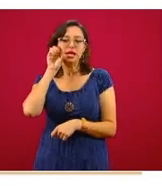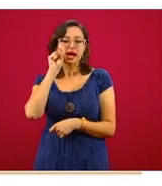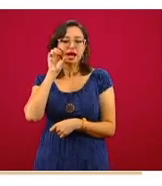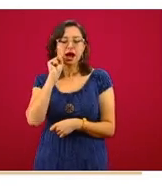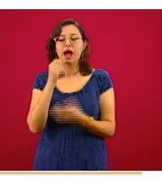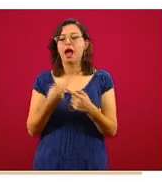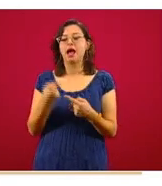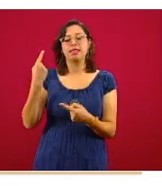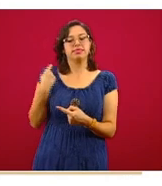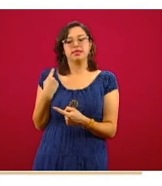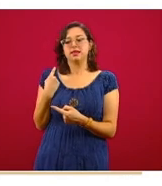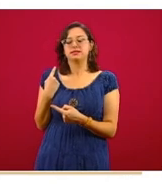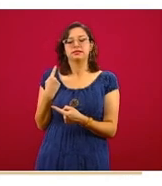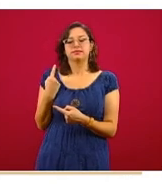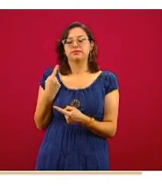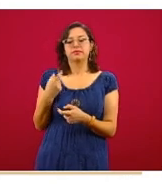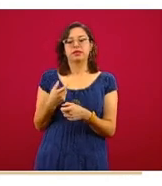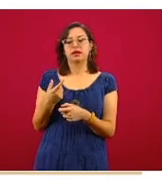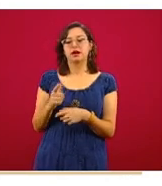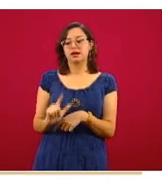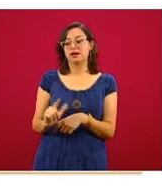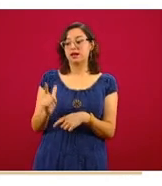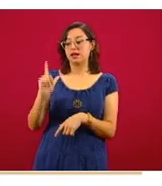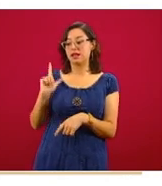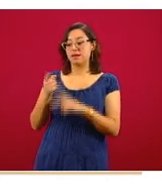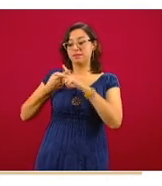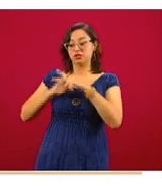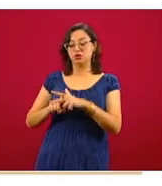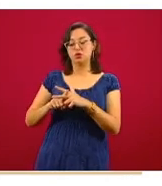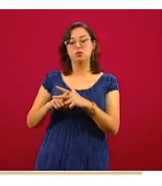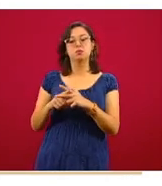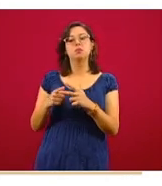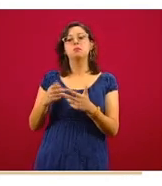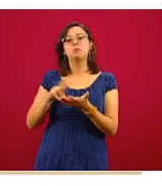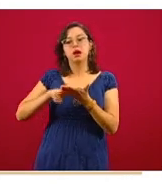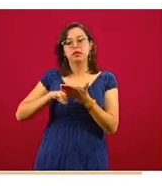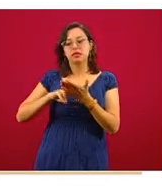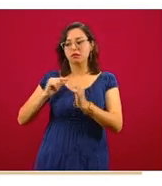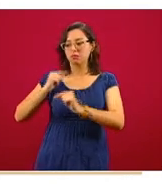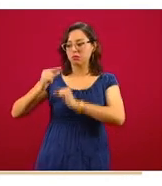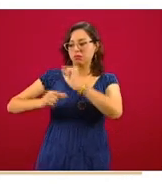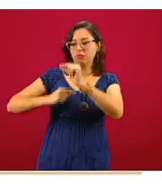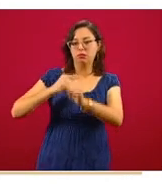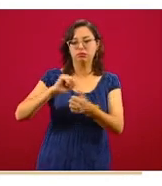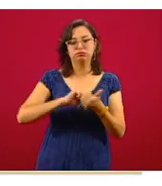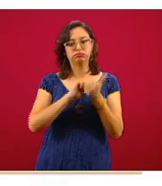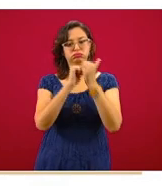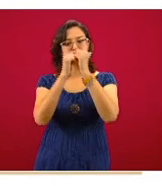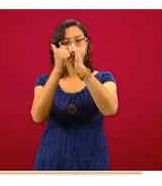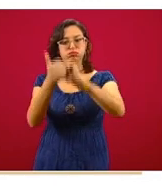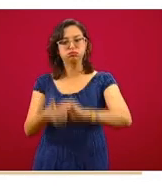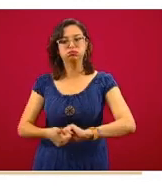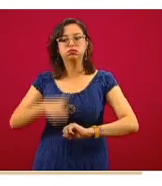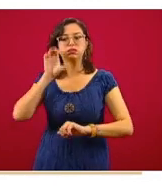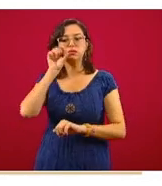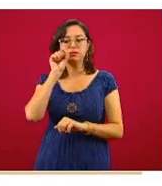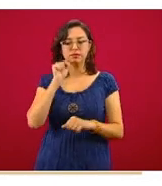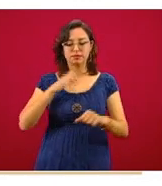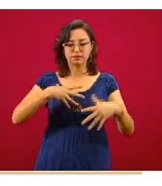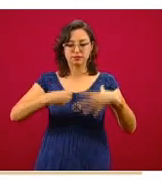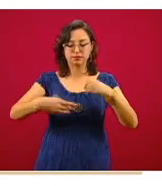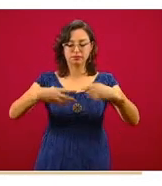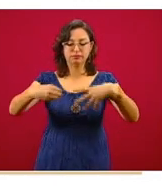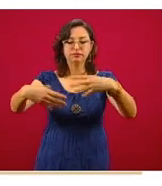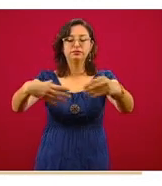how some states are appearing yellow now, a few more appear in orange. And of course, the